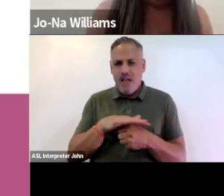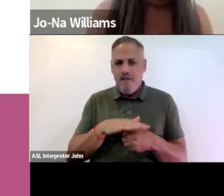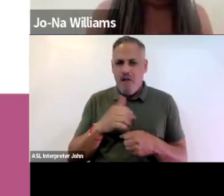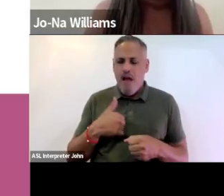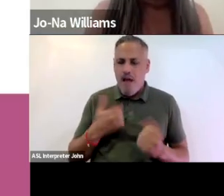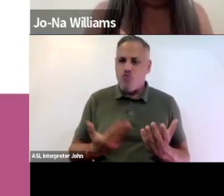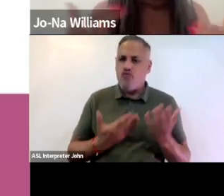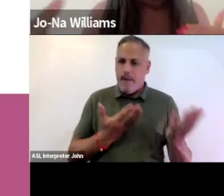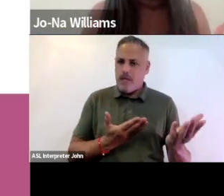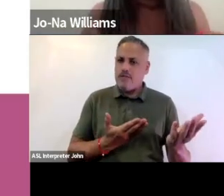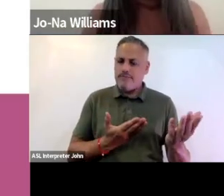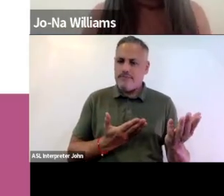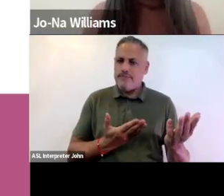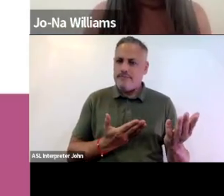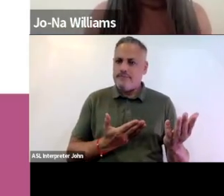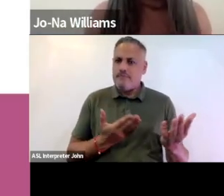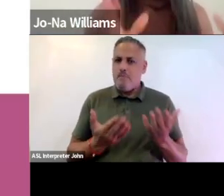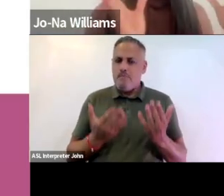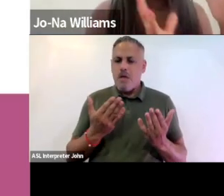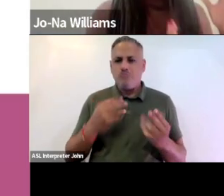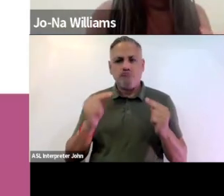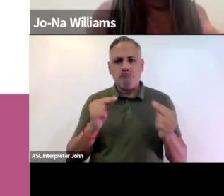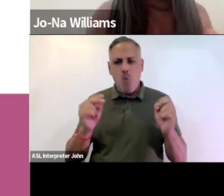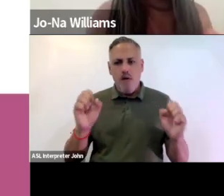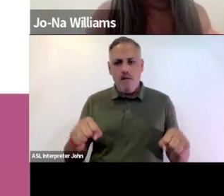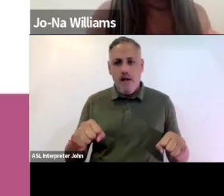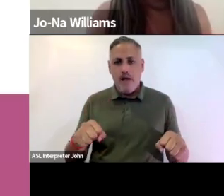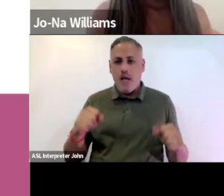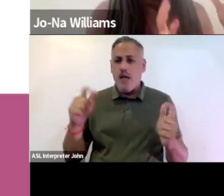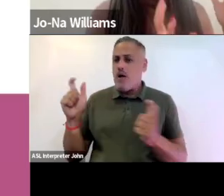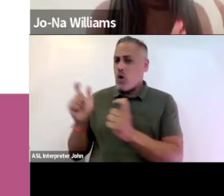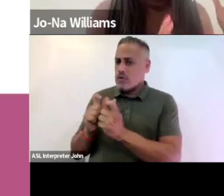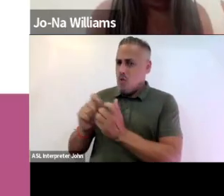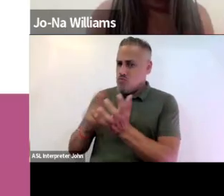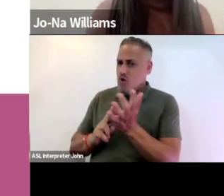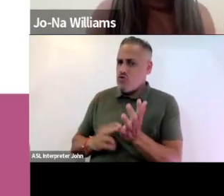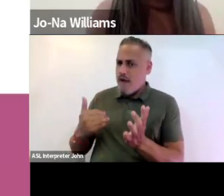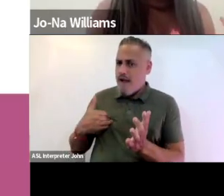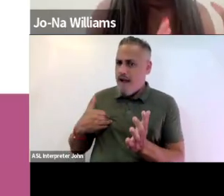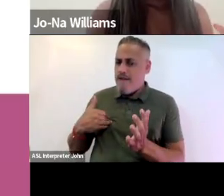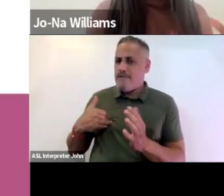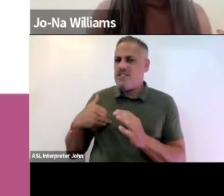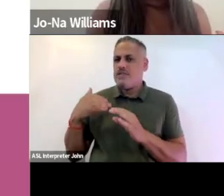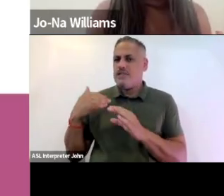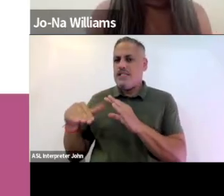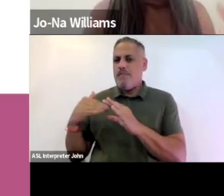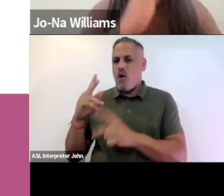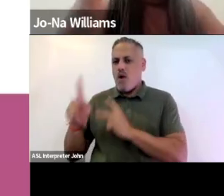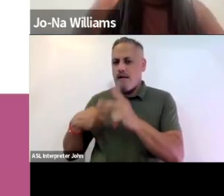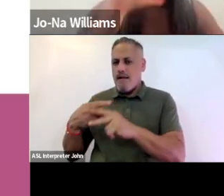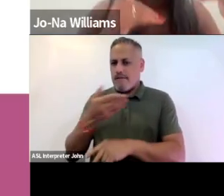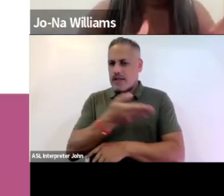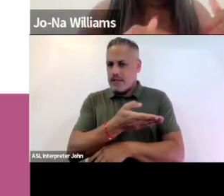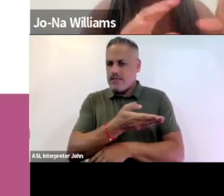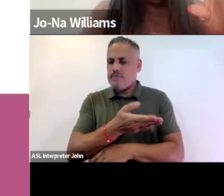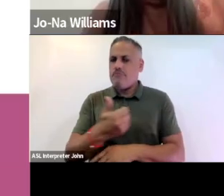would recommend you may have room to negotiate. We have a smaller contract that is the email version of this, and